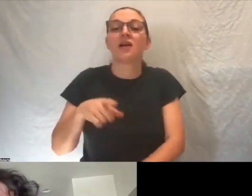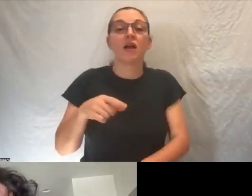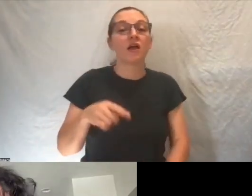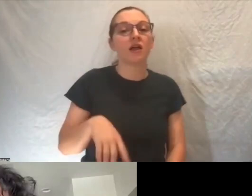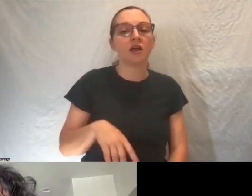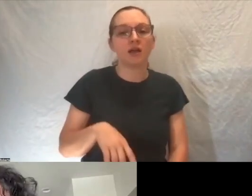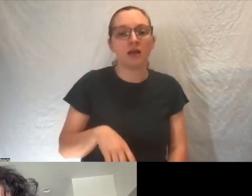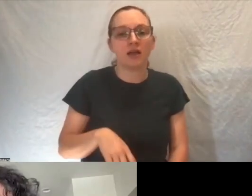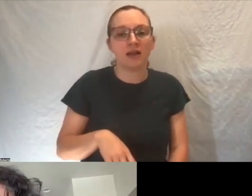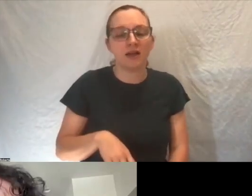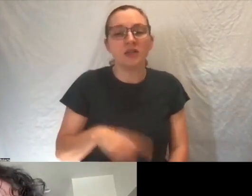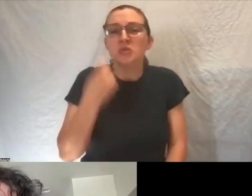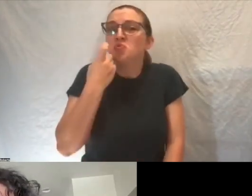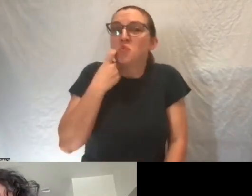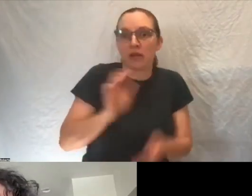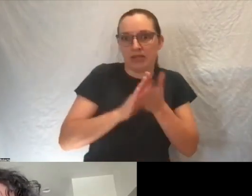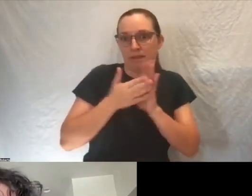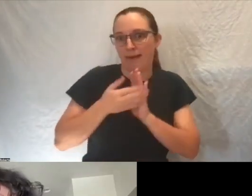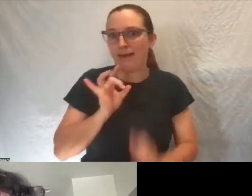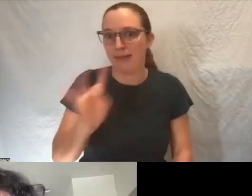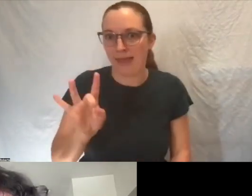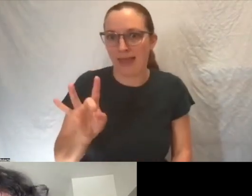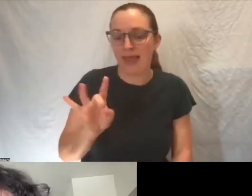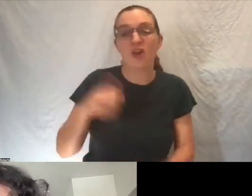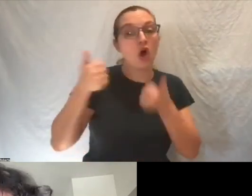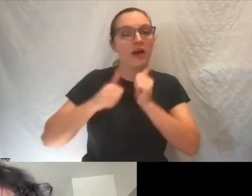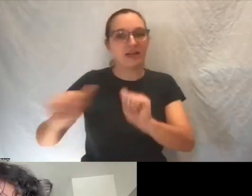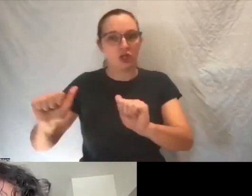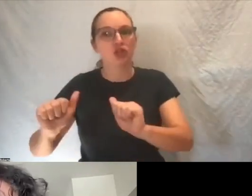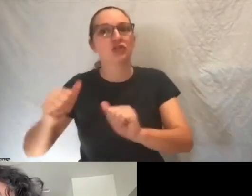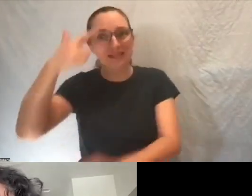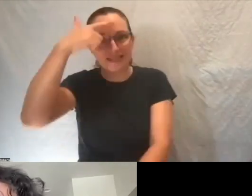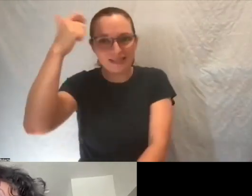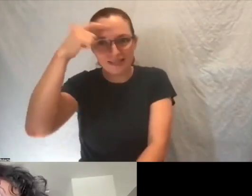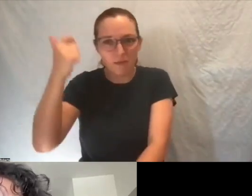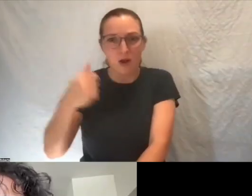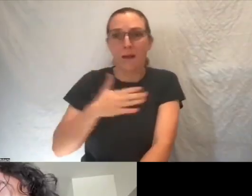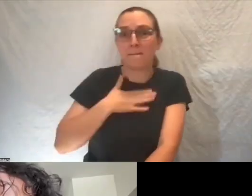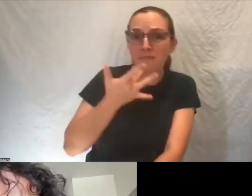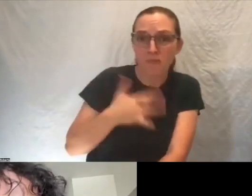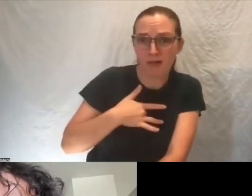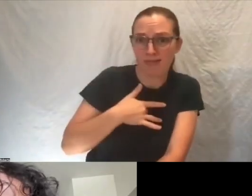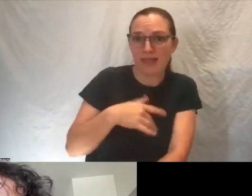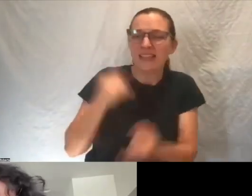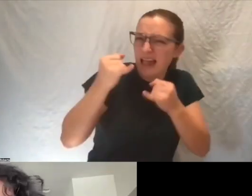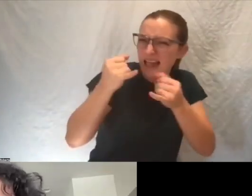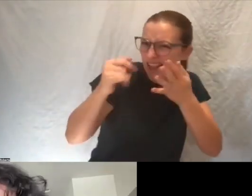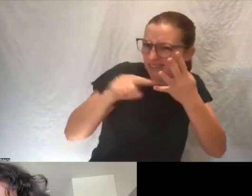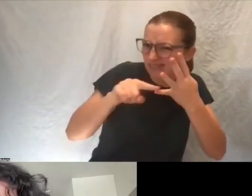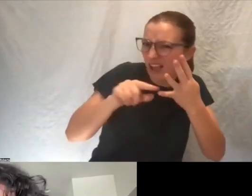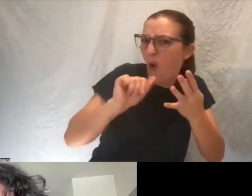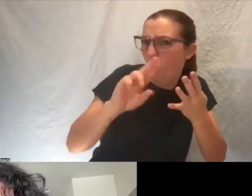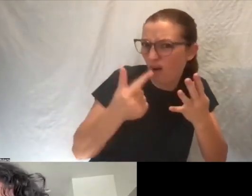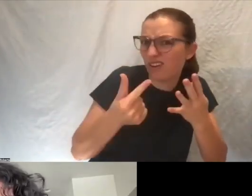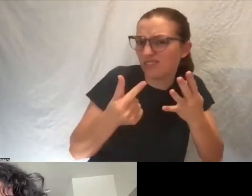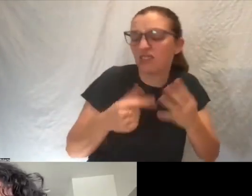the cusp too, because auditions were in the summer and my birthday is late August. So I started acting when I